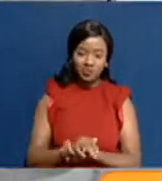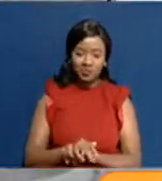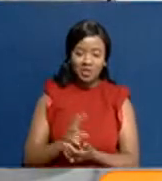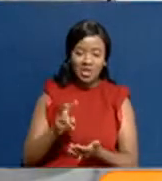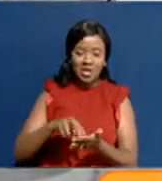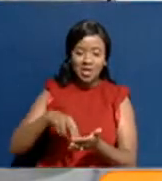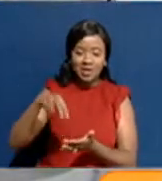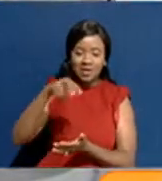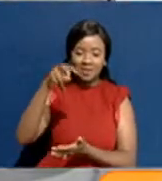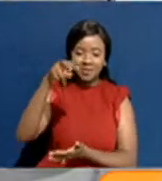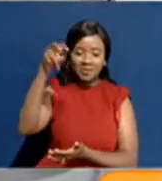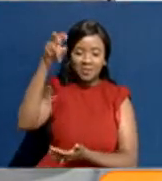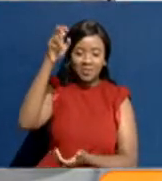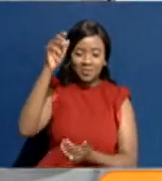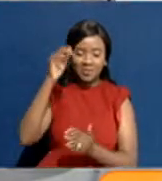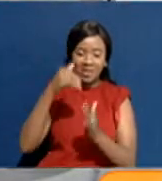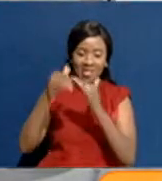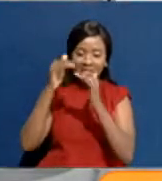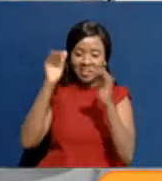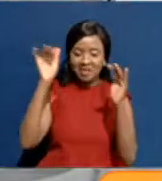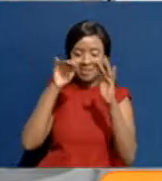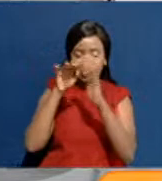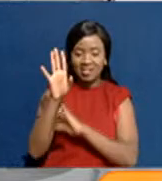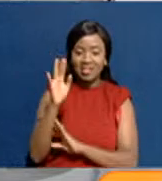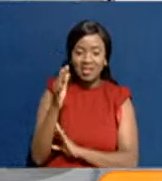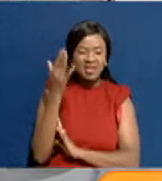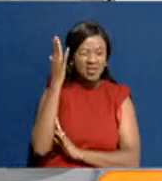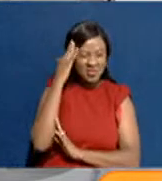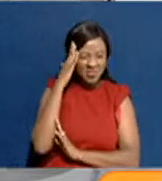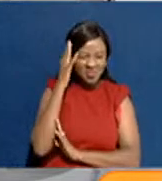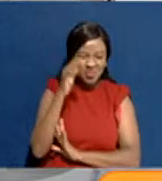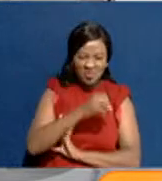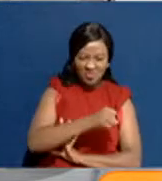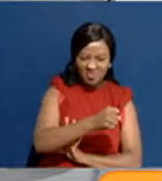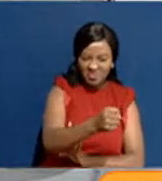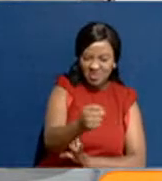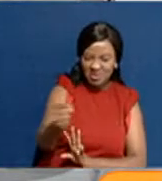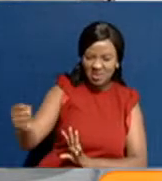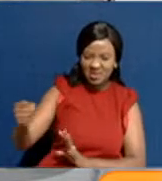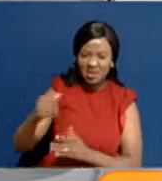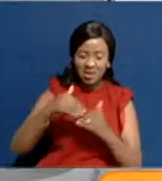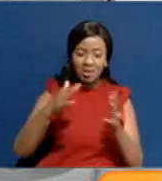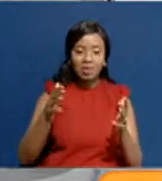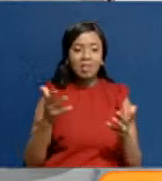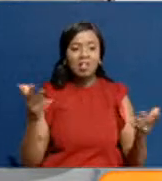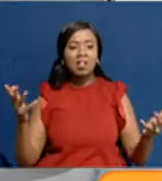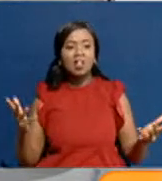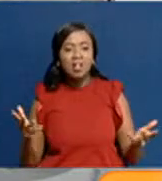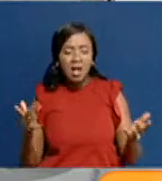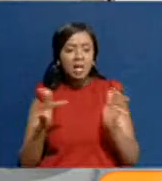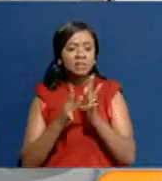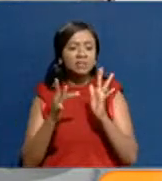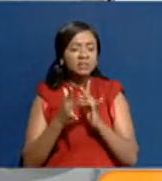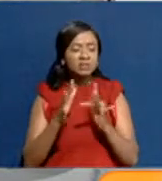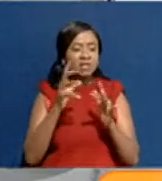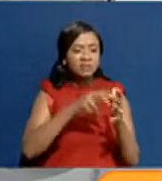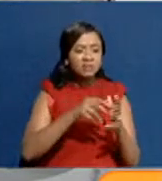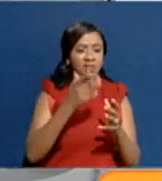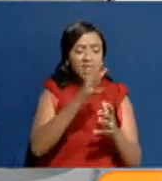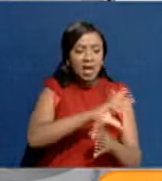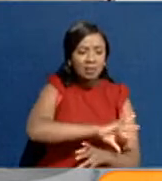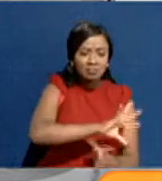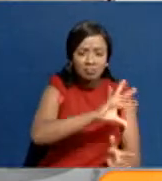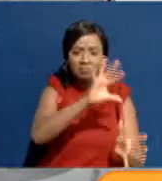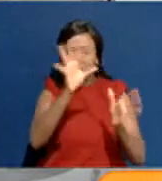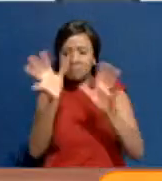Because you open and you know the containers, the way they yeah, look. He is not here. He is risen. Yes, yes. So